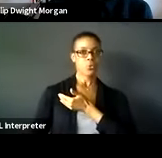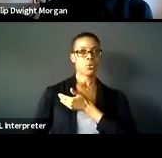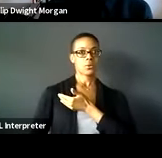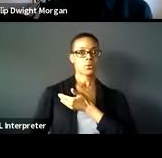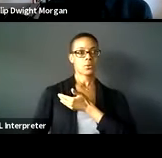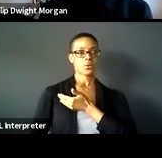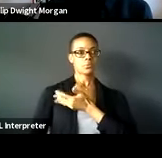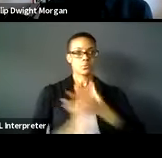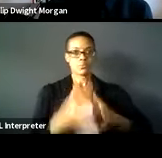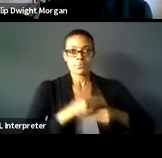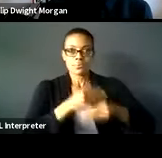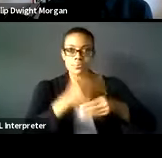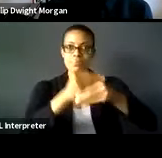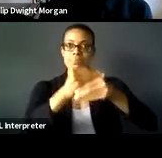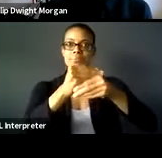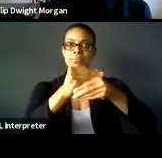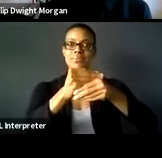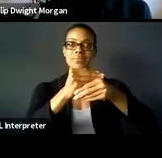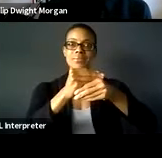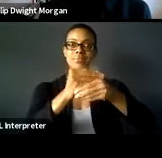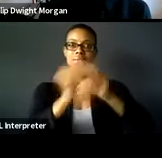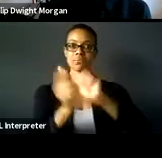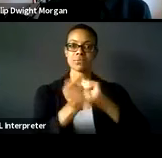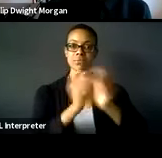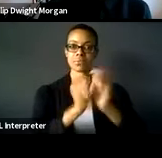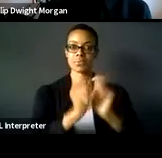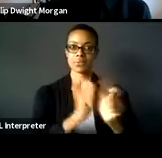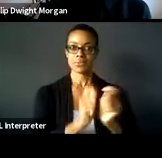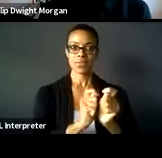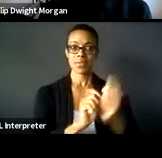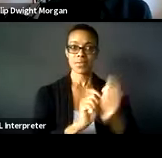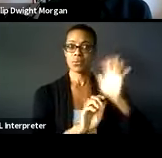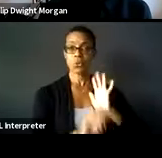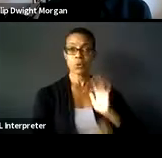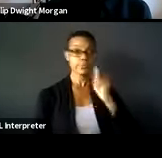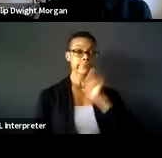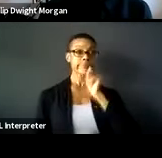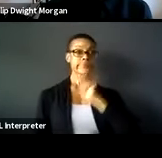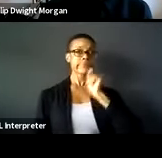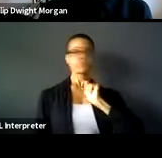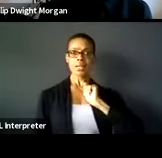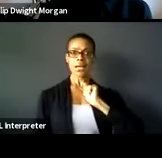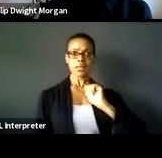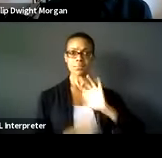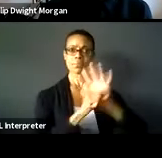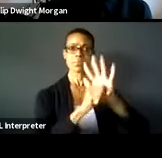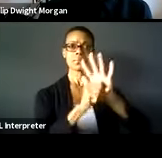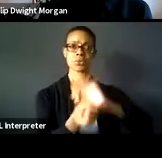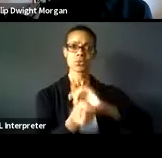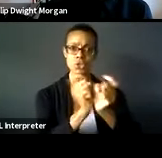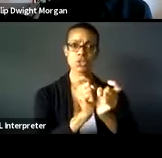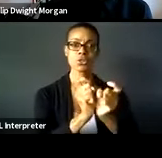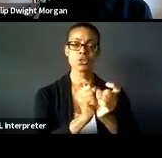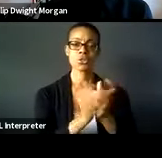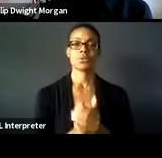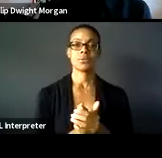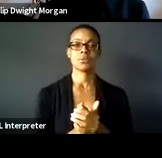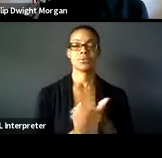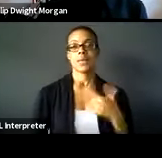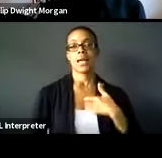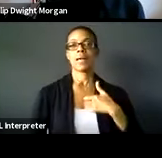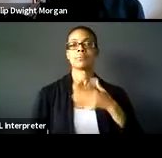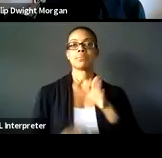contribution to righting a lot of these wrongs that we've just lived with. So my mantra has always been one love. I'm a Jamaican Canadian.